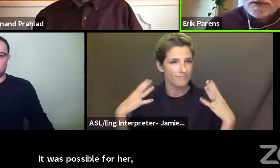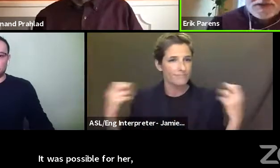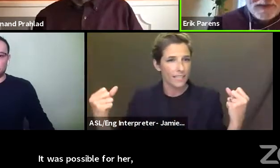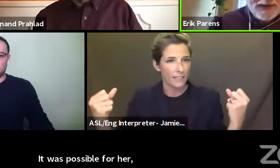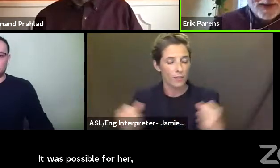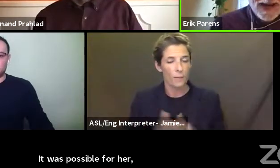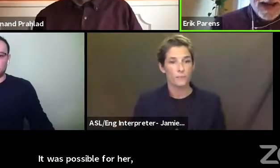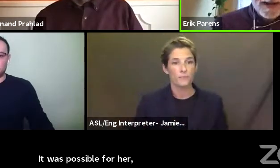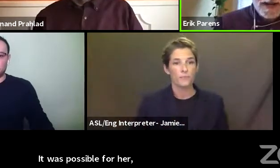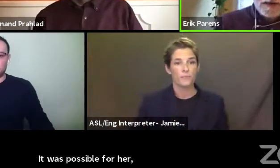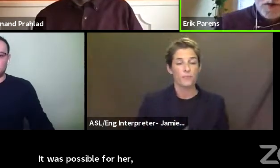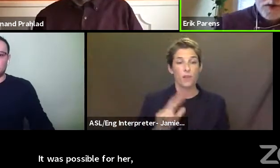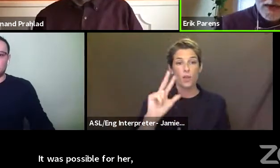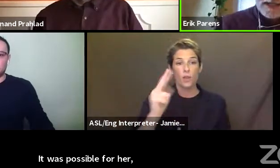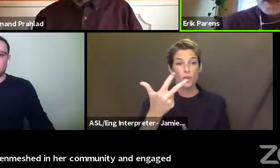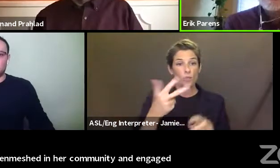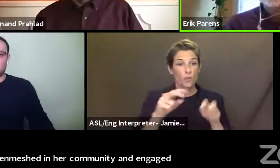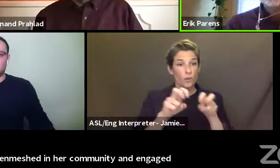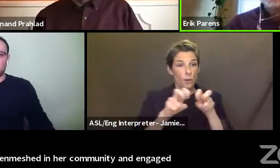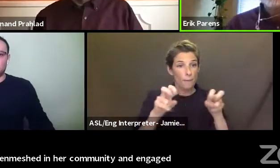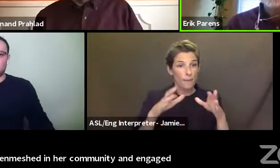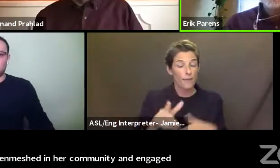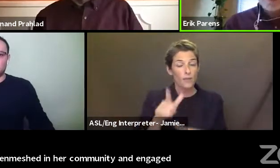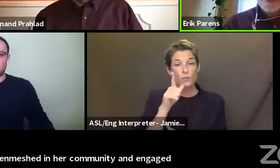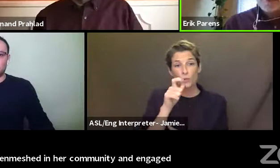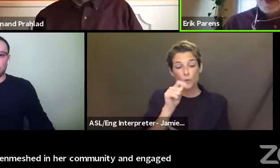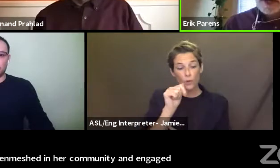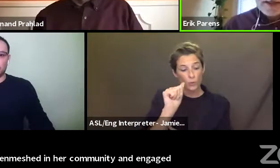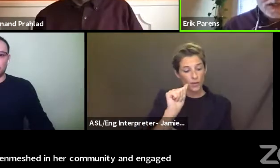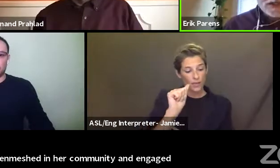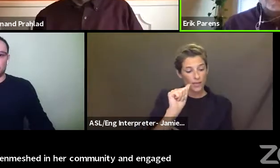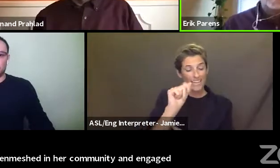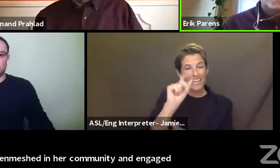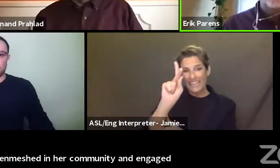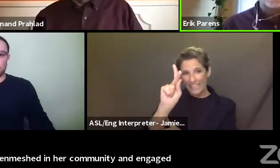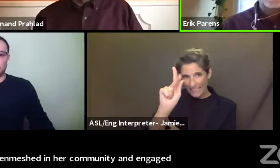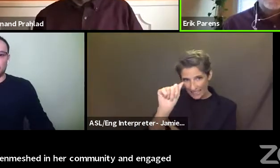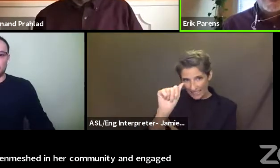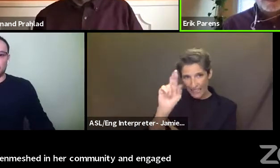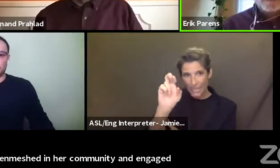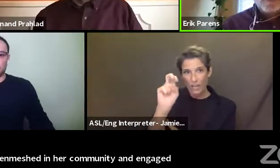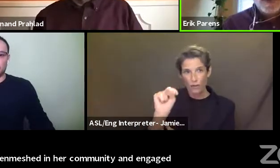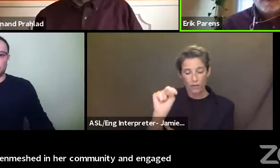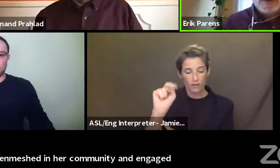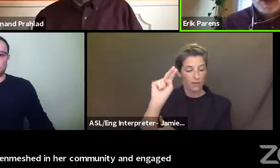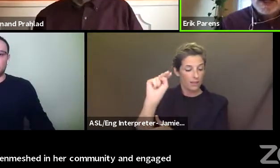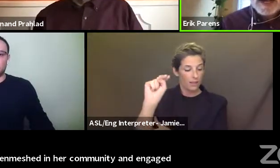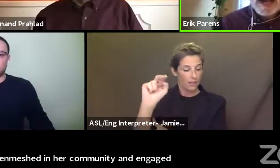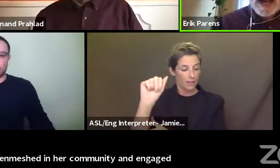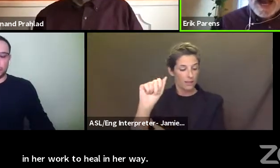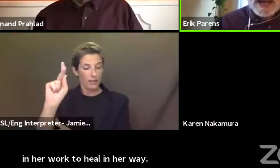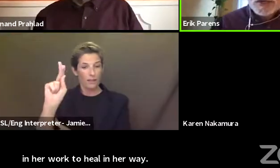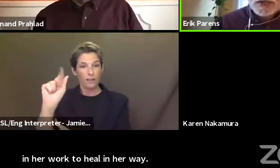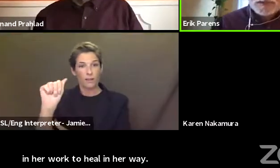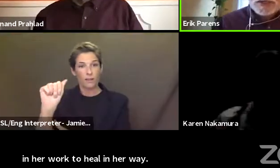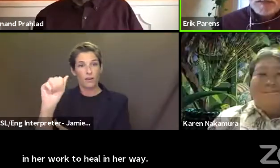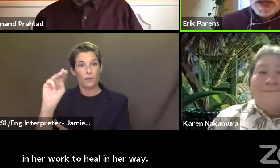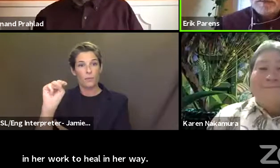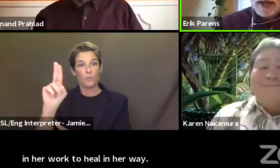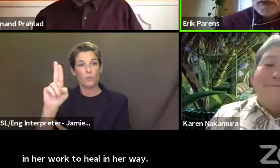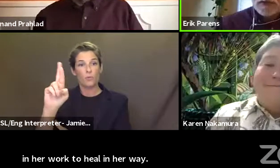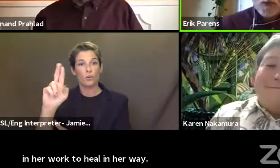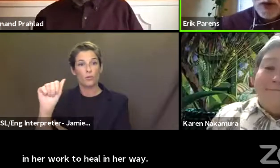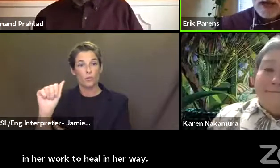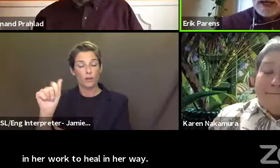Our third speaker, Ann Nakamura, is a cultural and visual anthropologist at the University of California, Berkeley, and she will